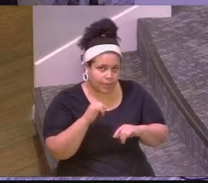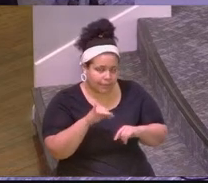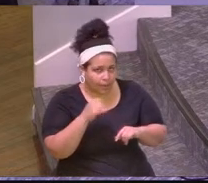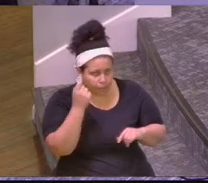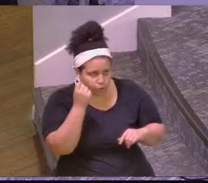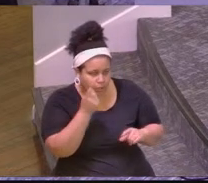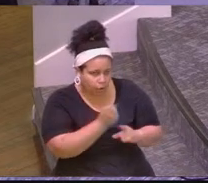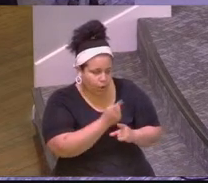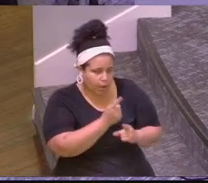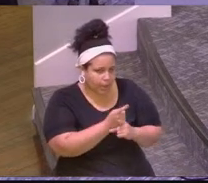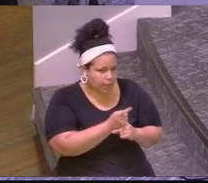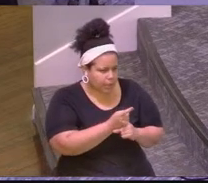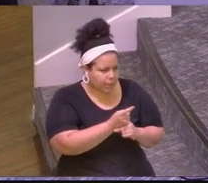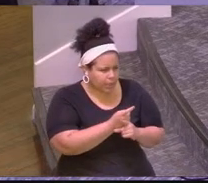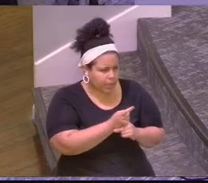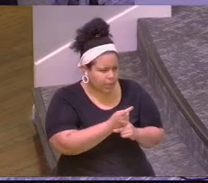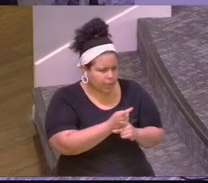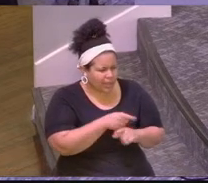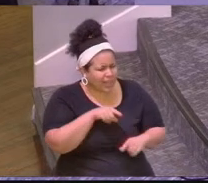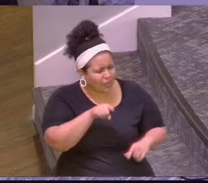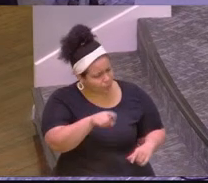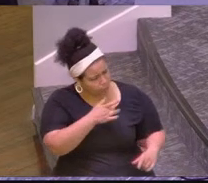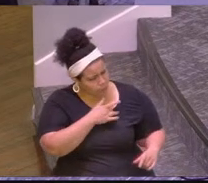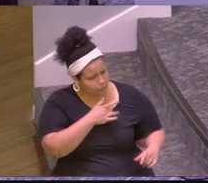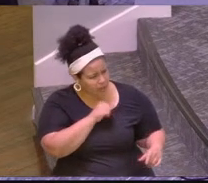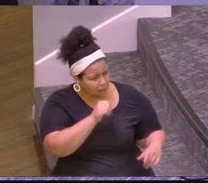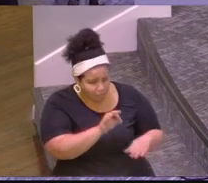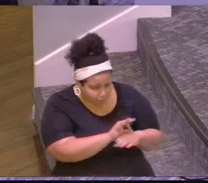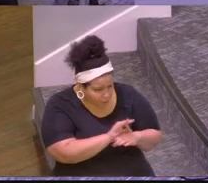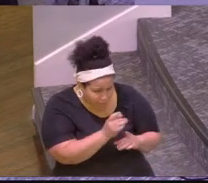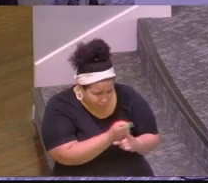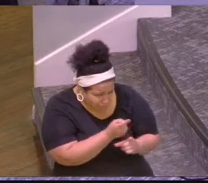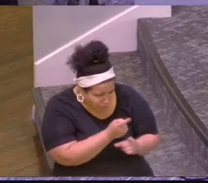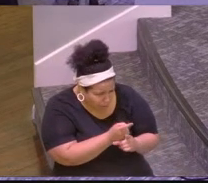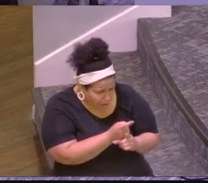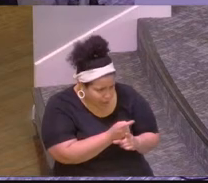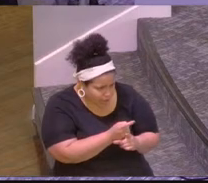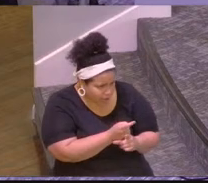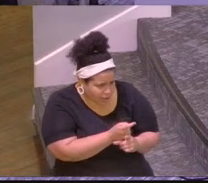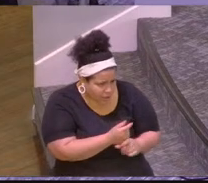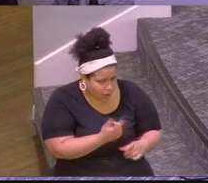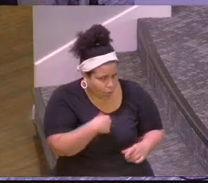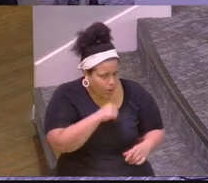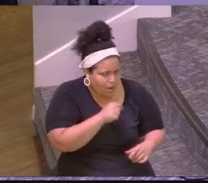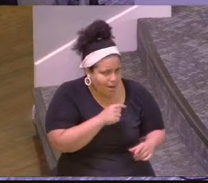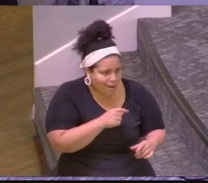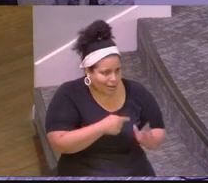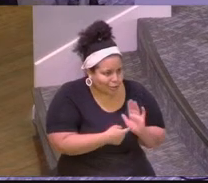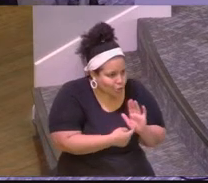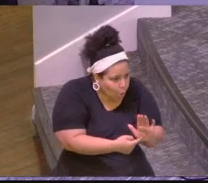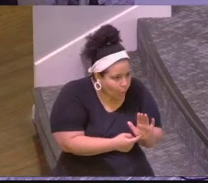not functioning, or they just don't know, or they want to be shown that it's functional, and